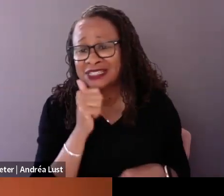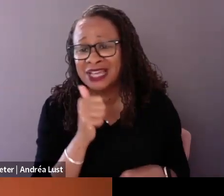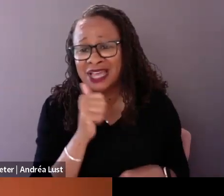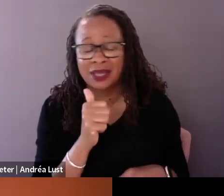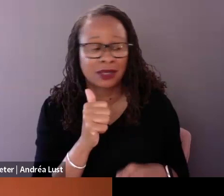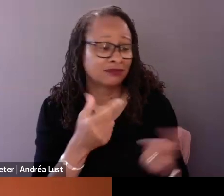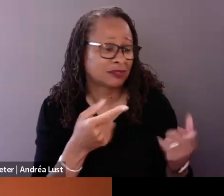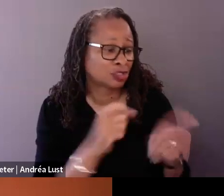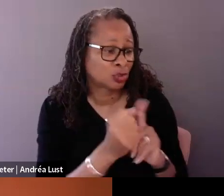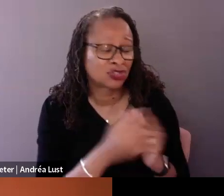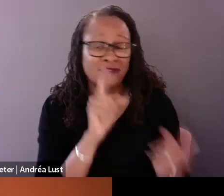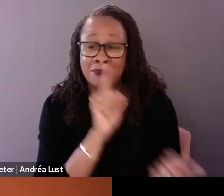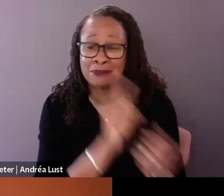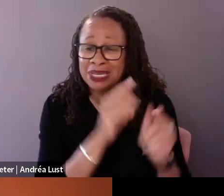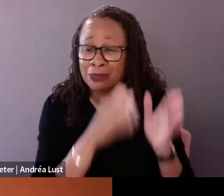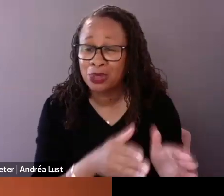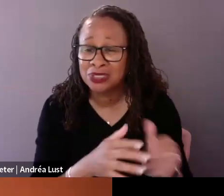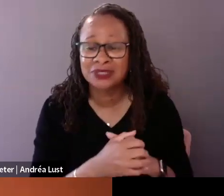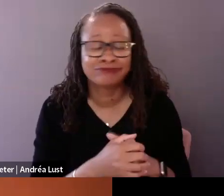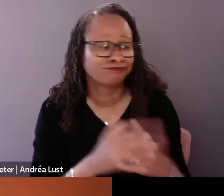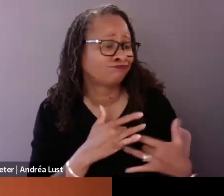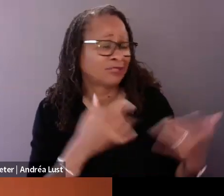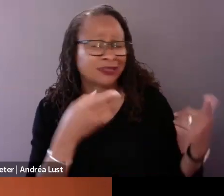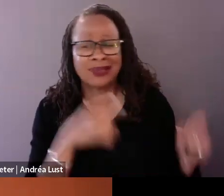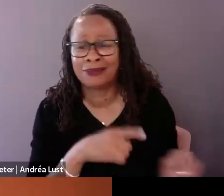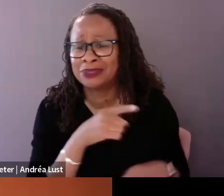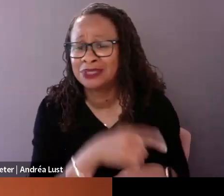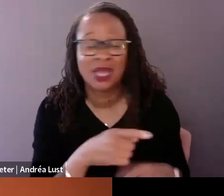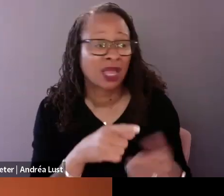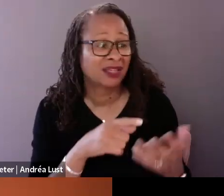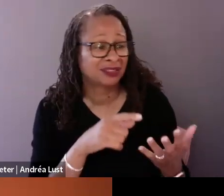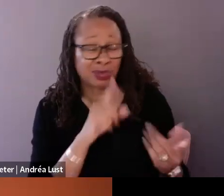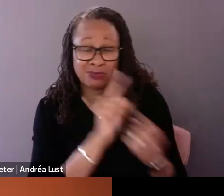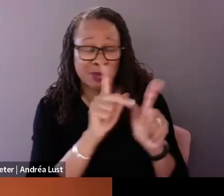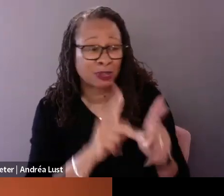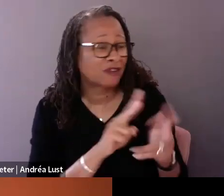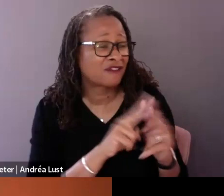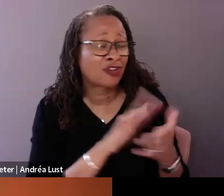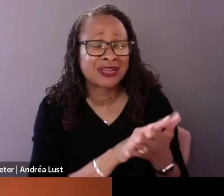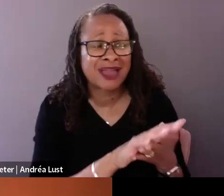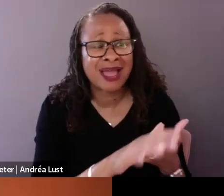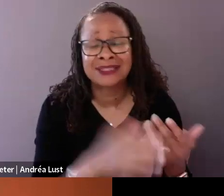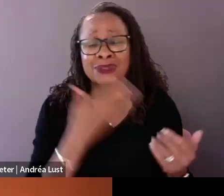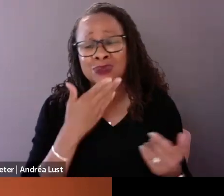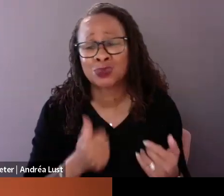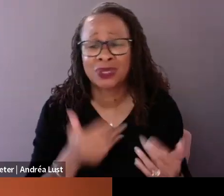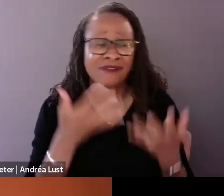meeting someone who is incredibly nice and charismatic and promising the